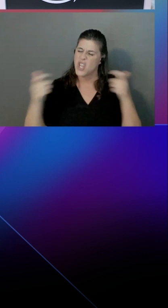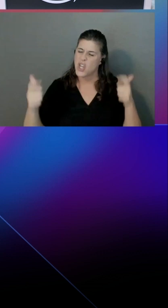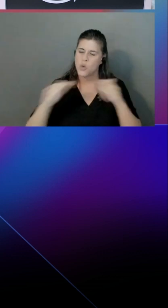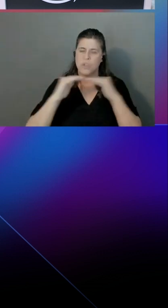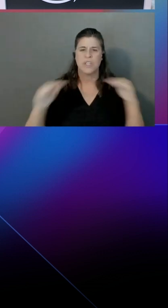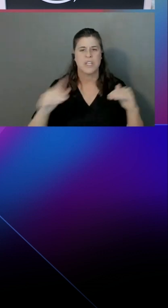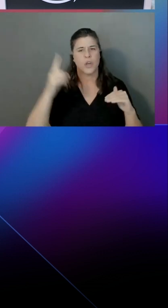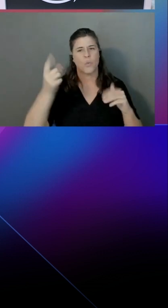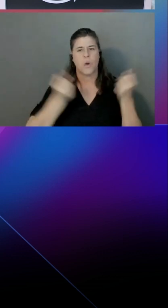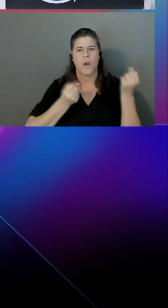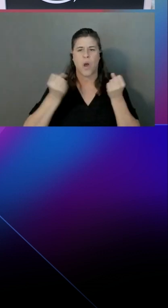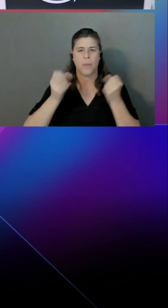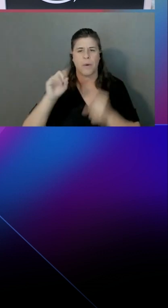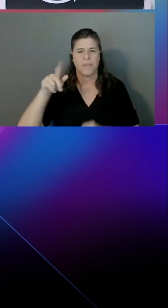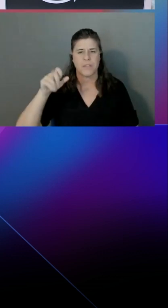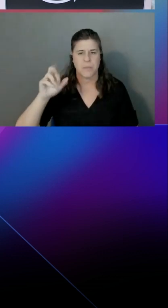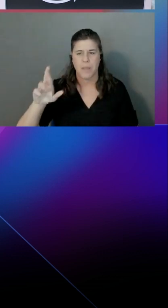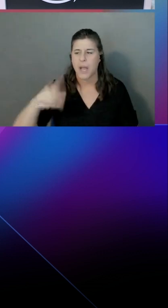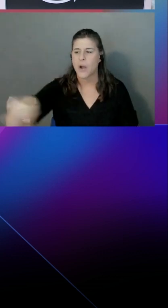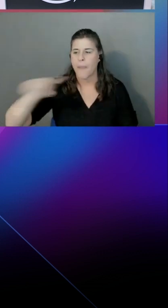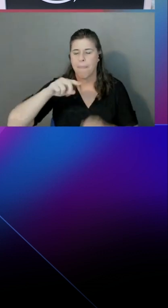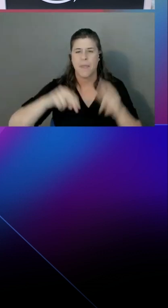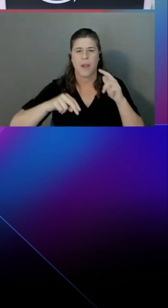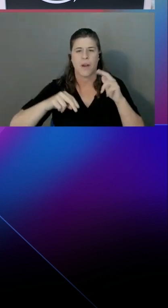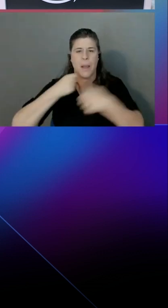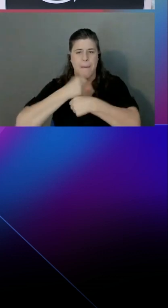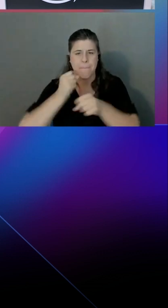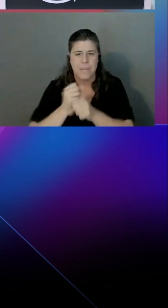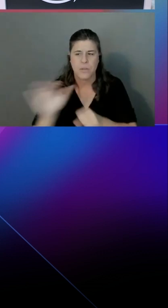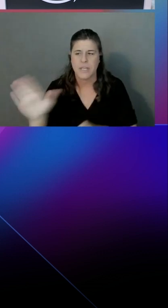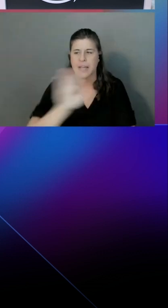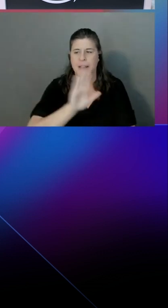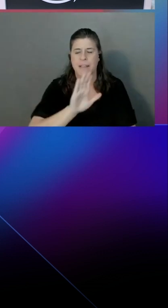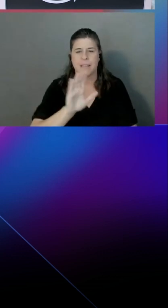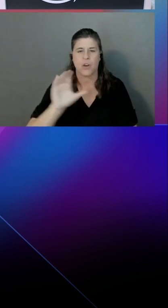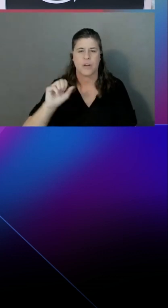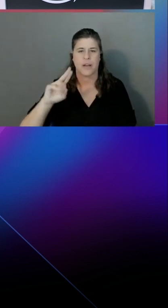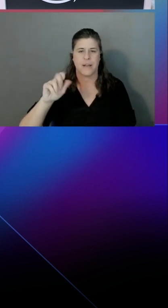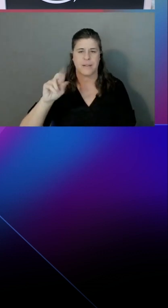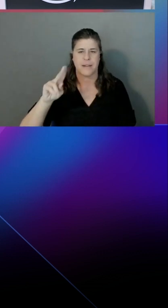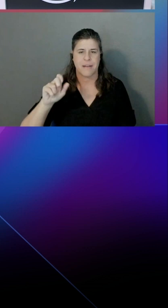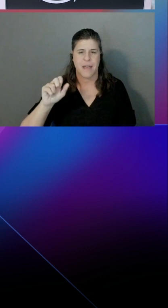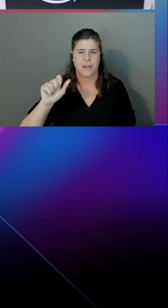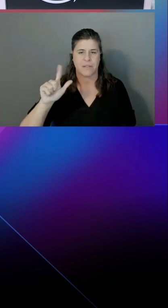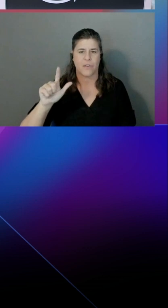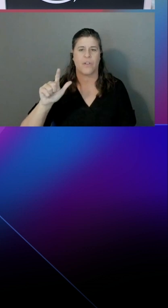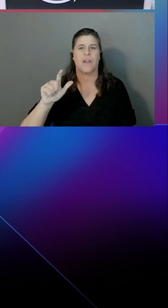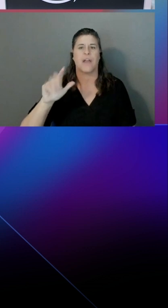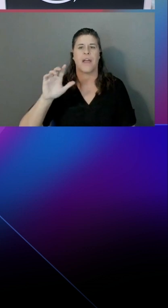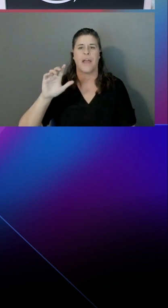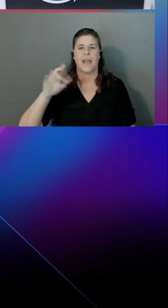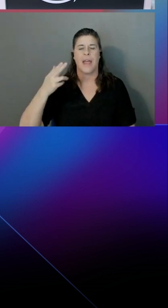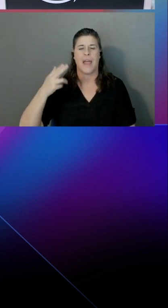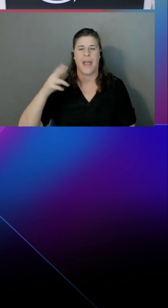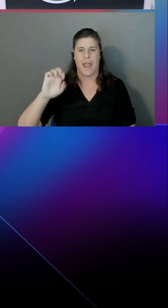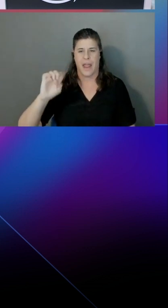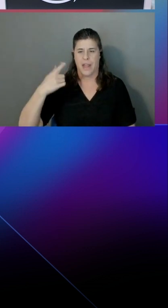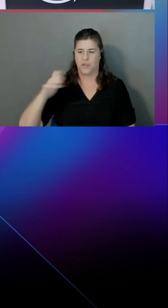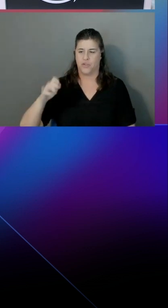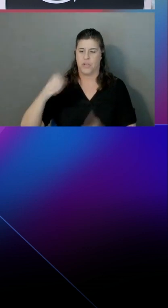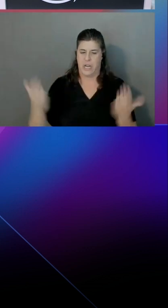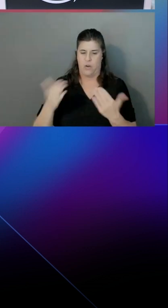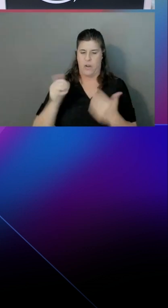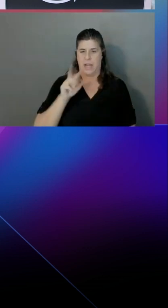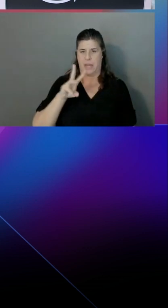they're building their Continental Automotive Edge platform, CADGE, on AWS. Right. So what they've done is built this platform